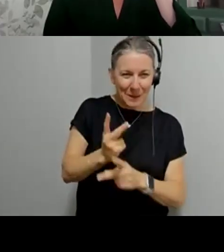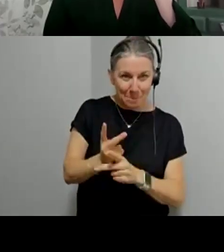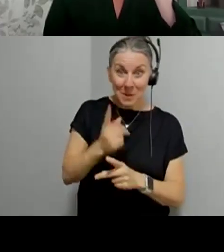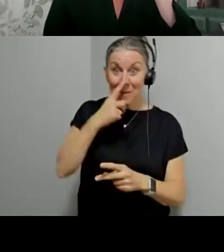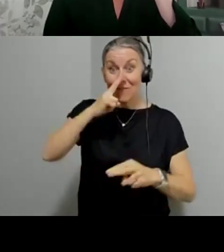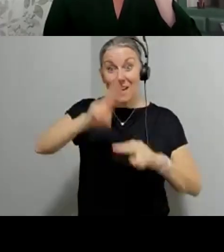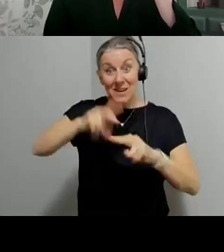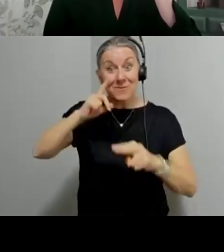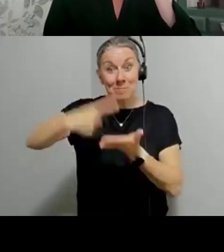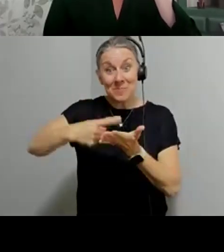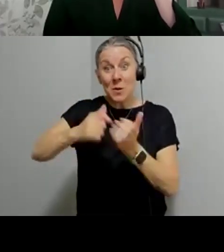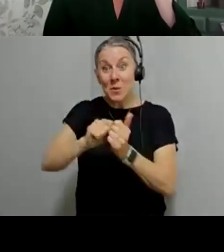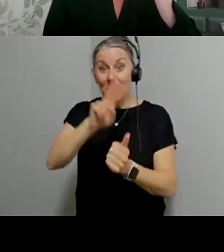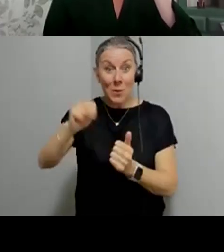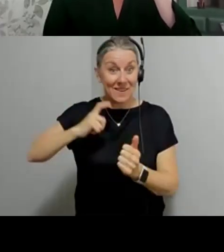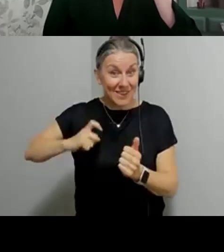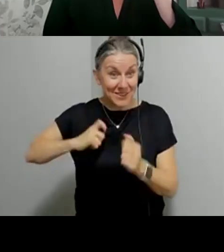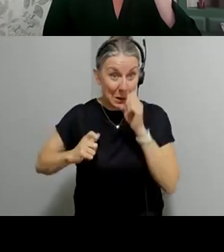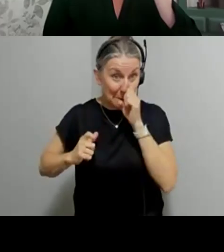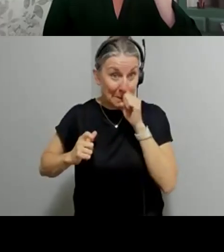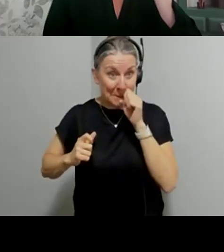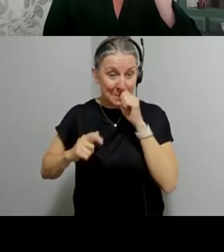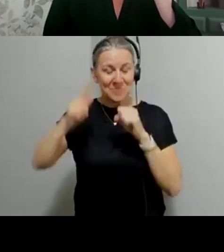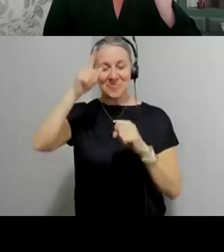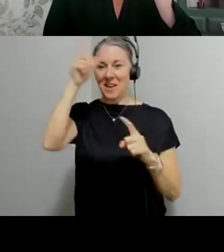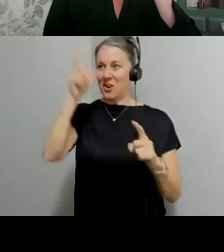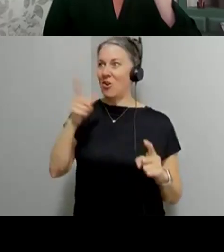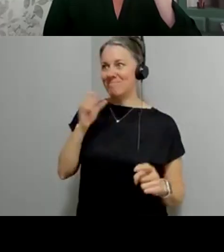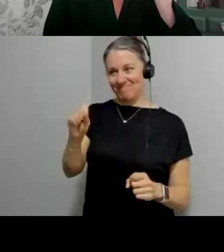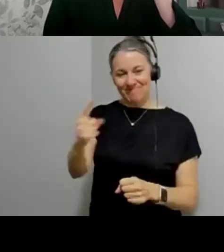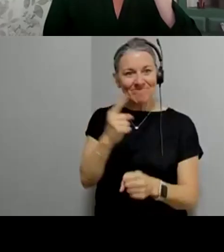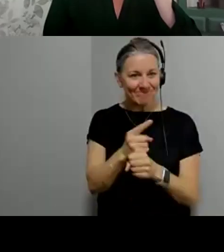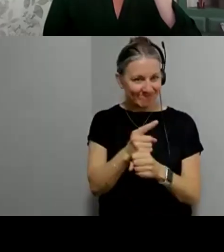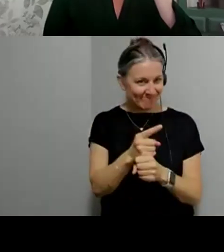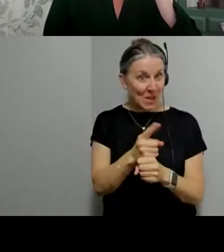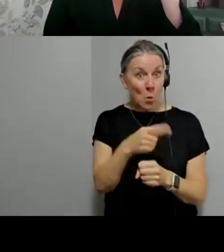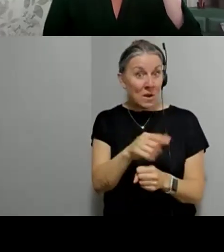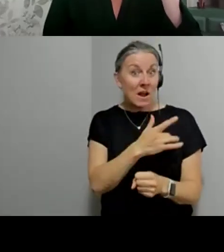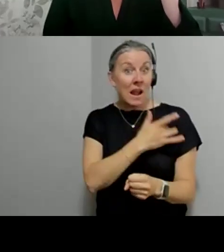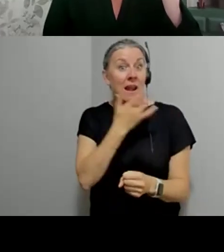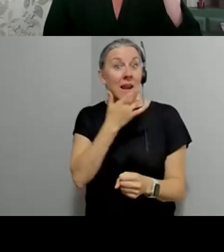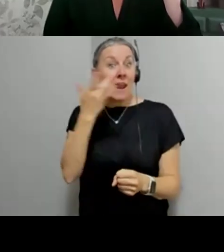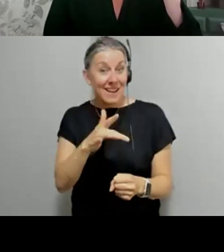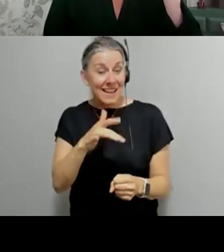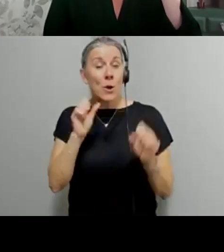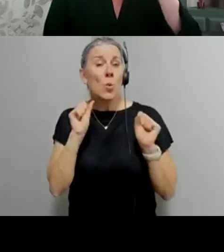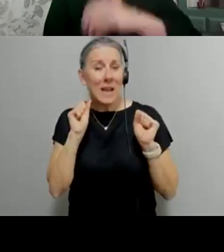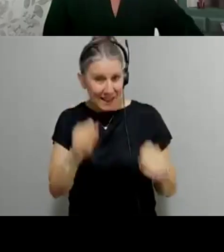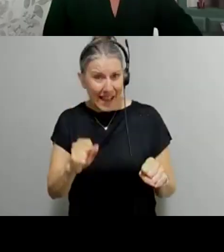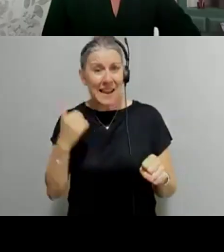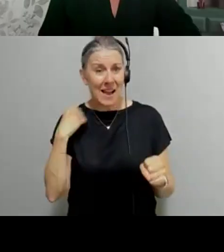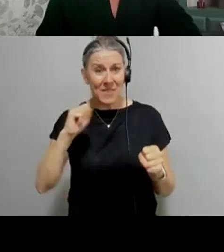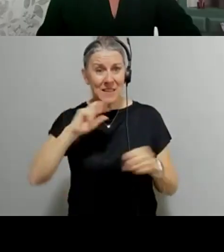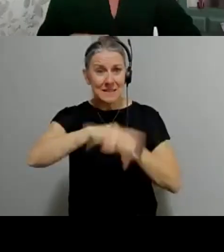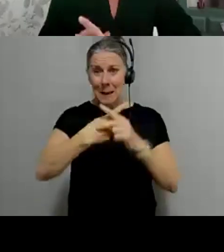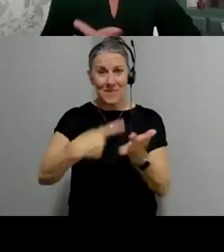our conversation, the fact is we are able to have this conversation because we're digital, but unless people have training and supports in order